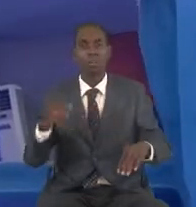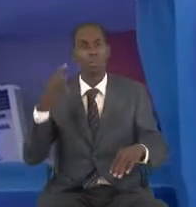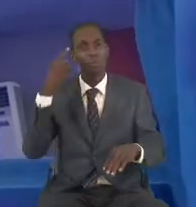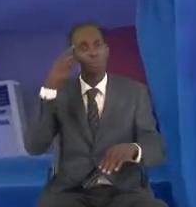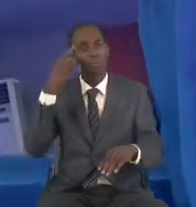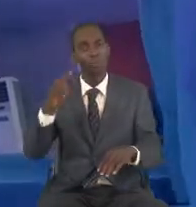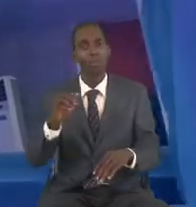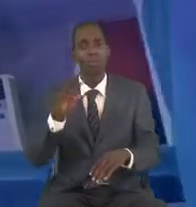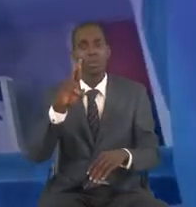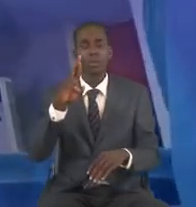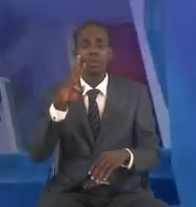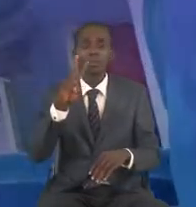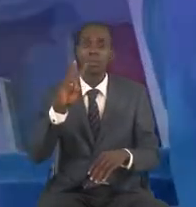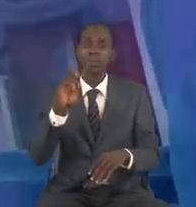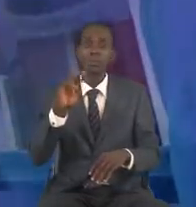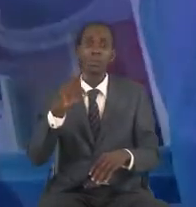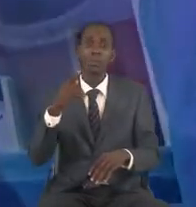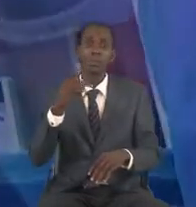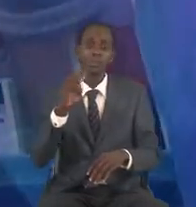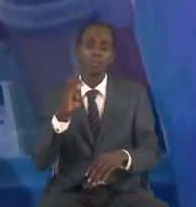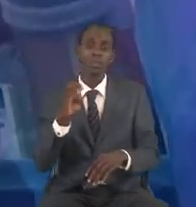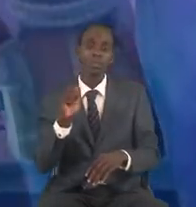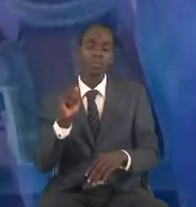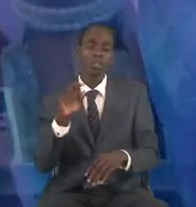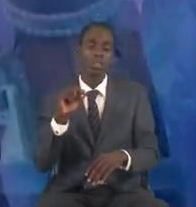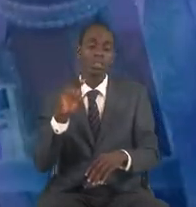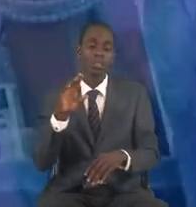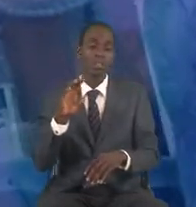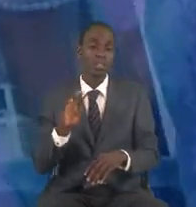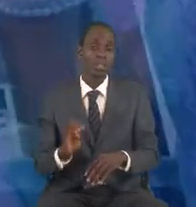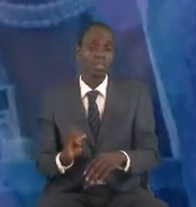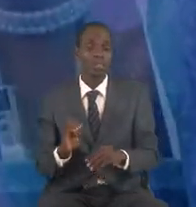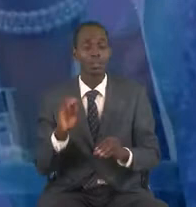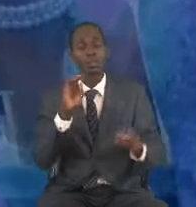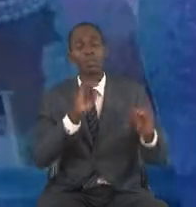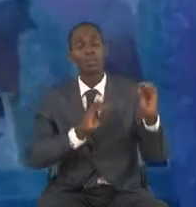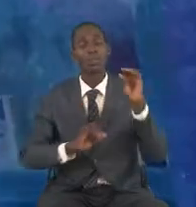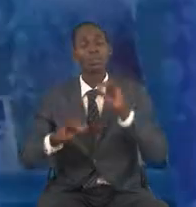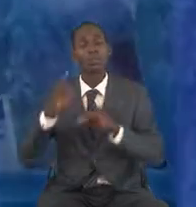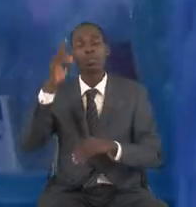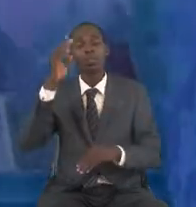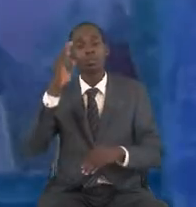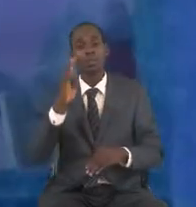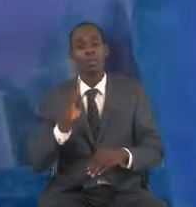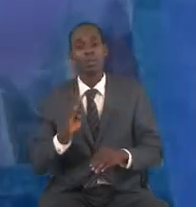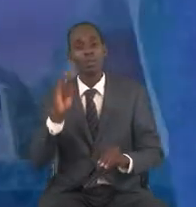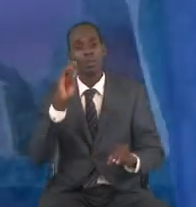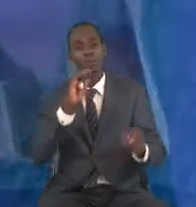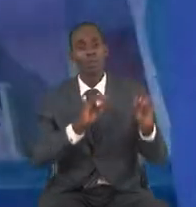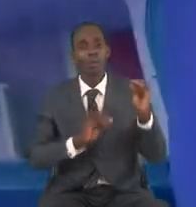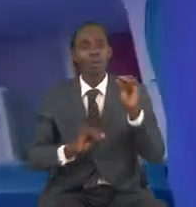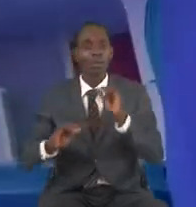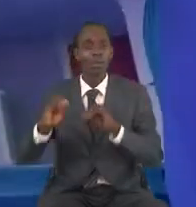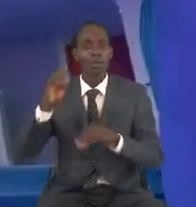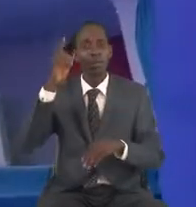vengeance, Lord. Oh God, have mercy, Lord.